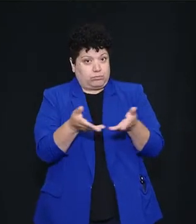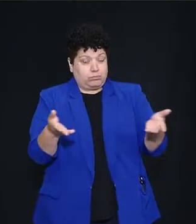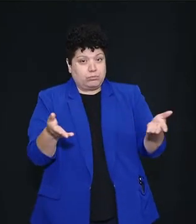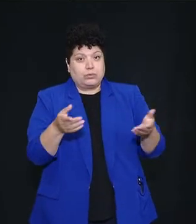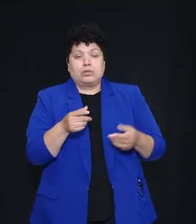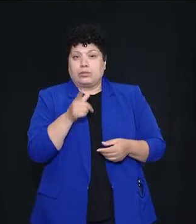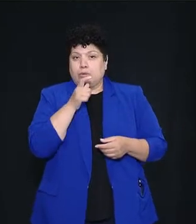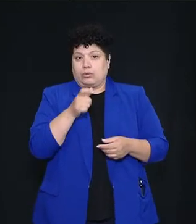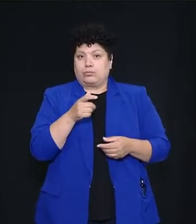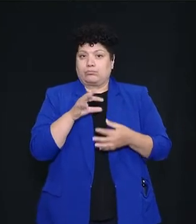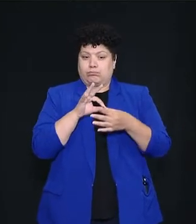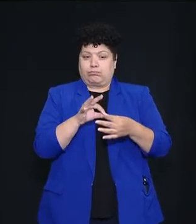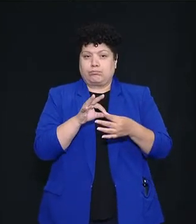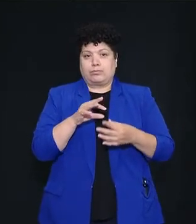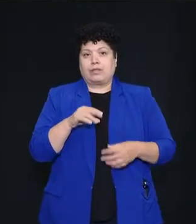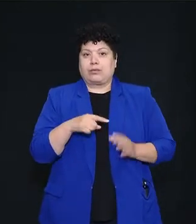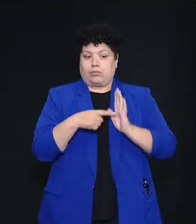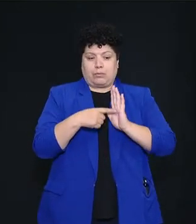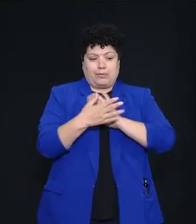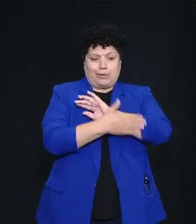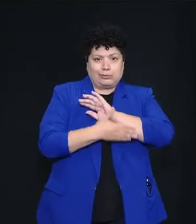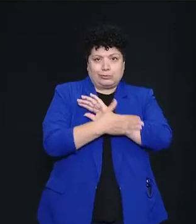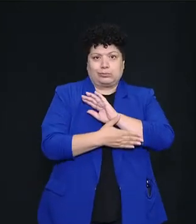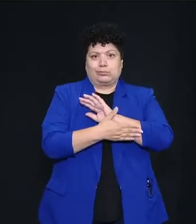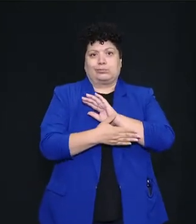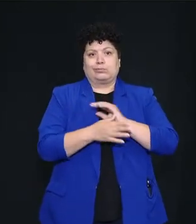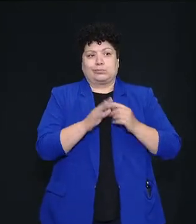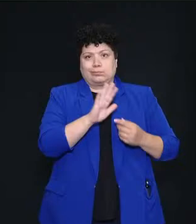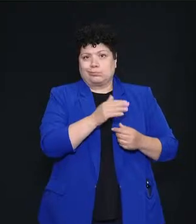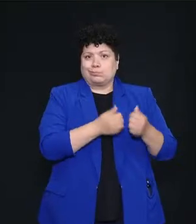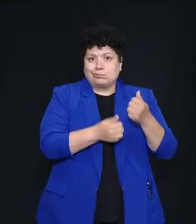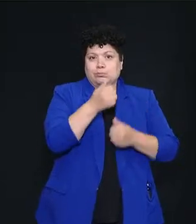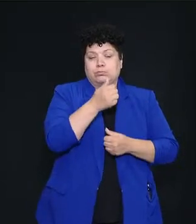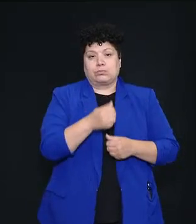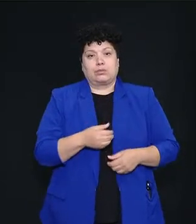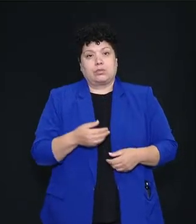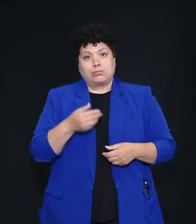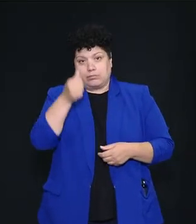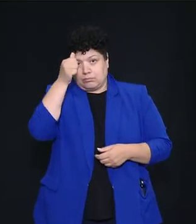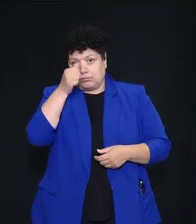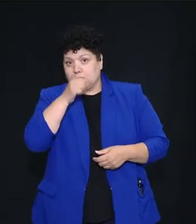honorable members of the Diplomatic Corps, ladies and gentlemen,